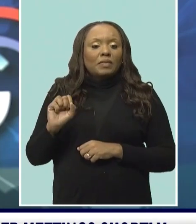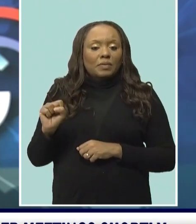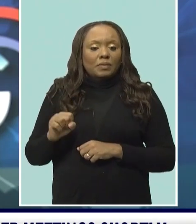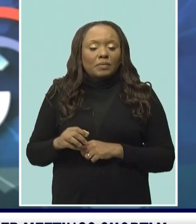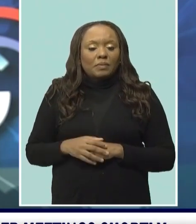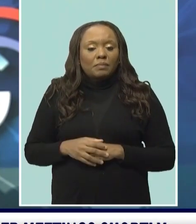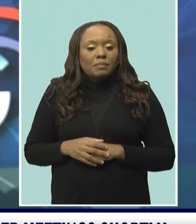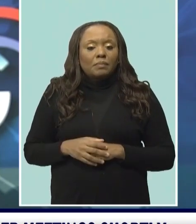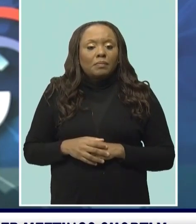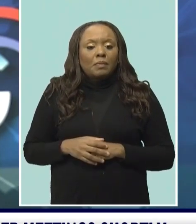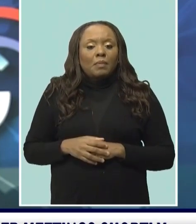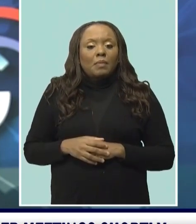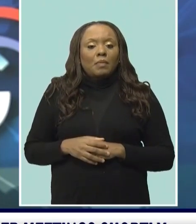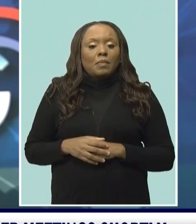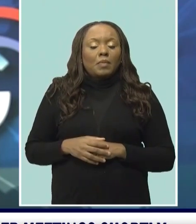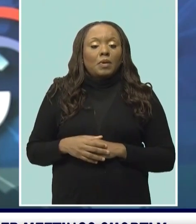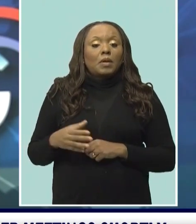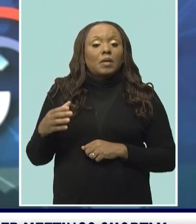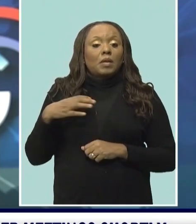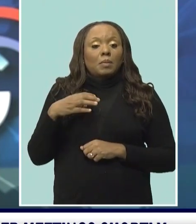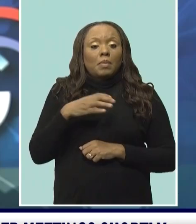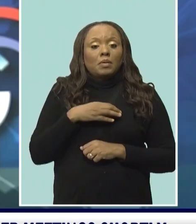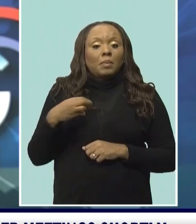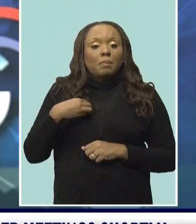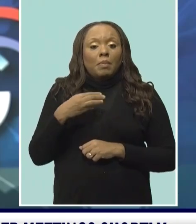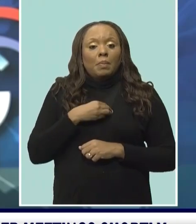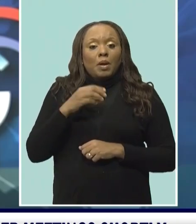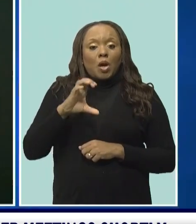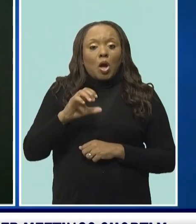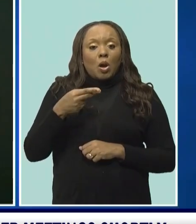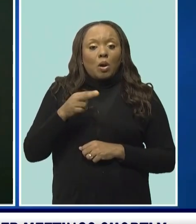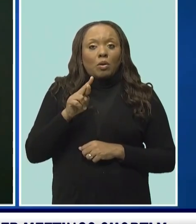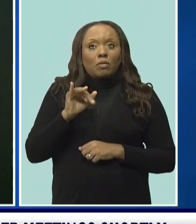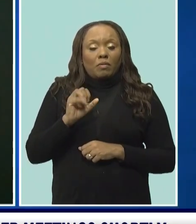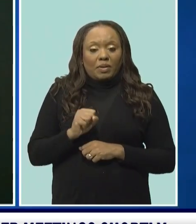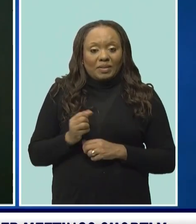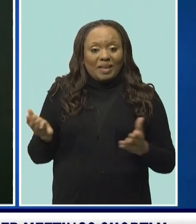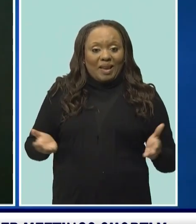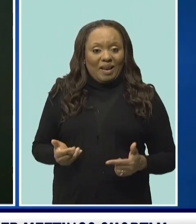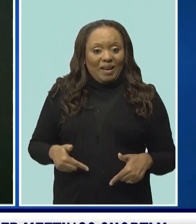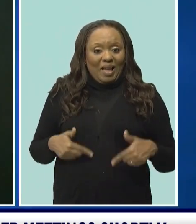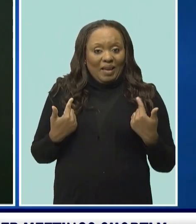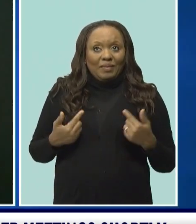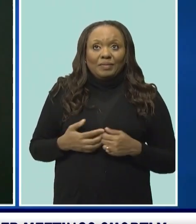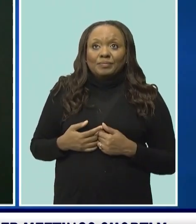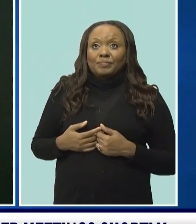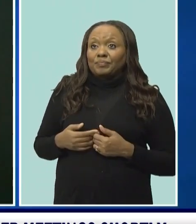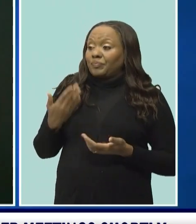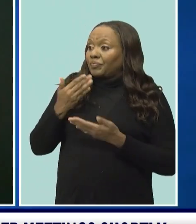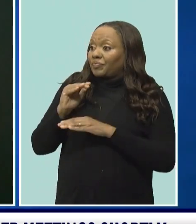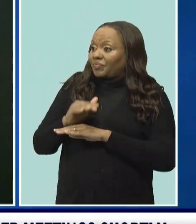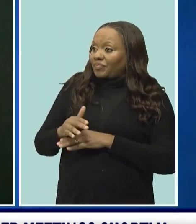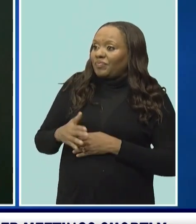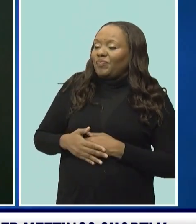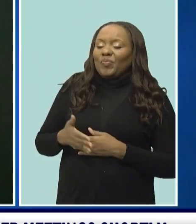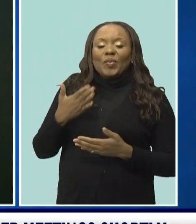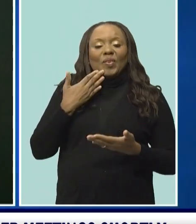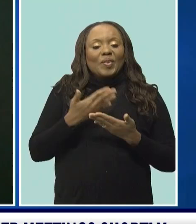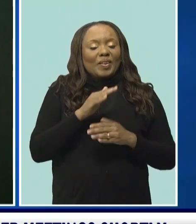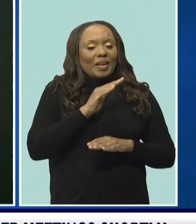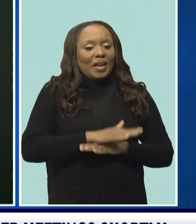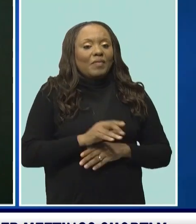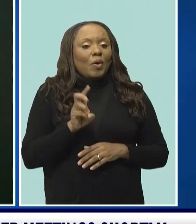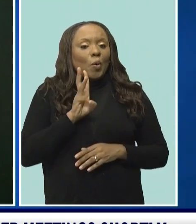and achieve its mandate is Commission member Chris De Kiwis. Good night, Mr. De Kiwis. Good night, Wendy. Thank